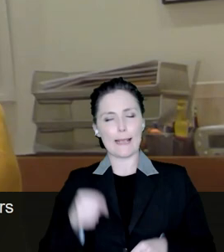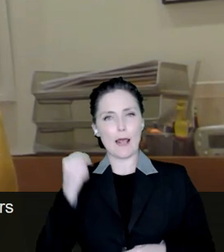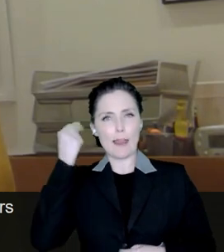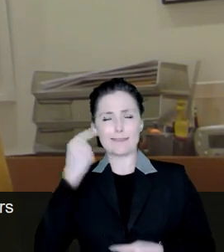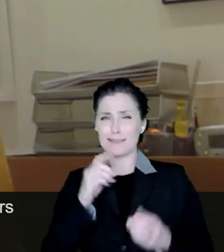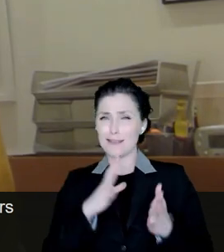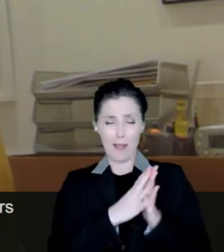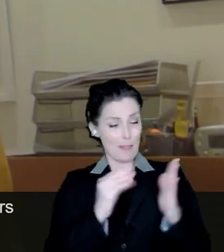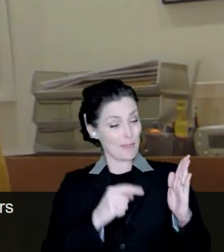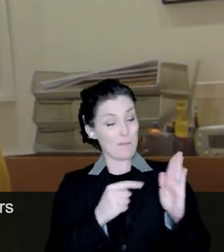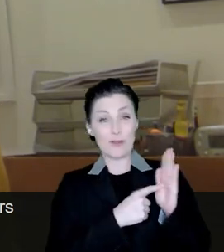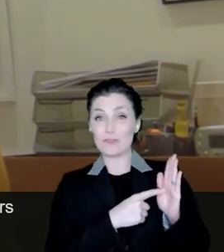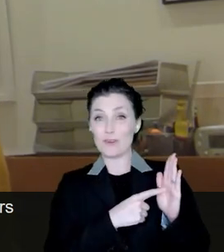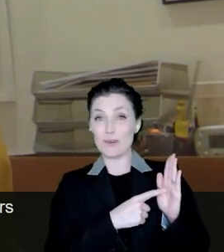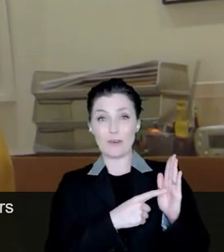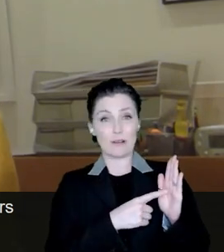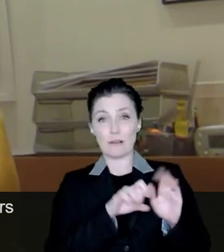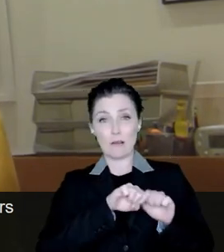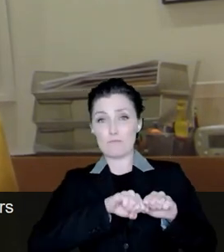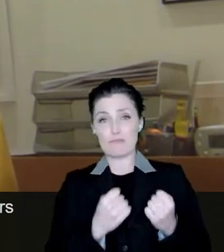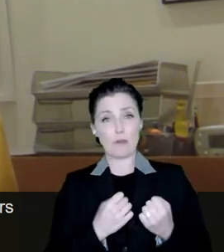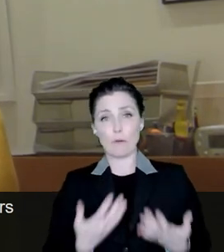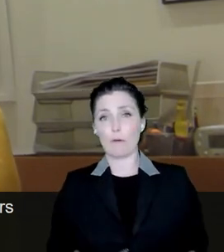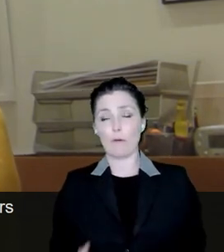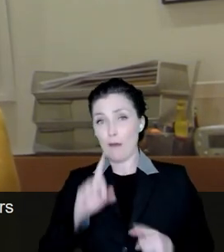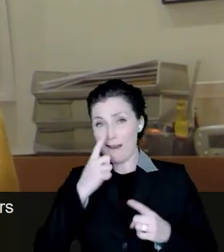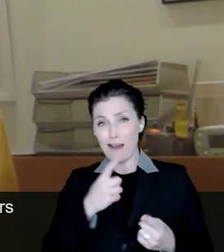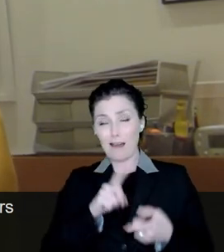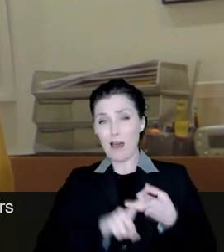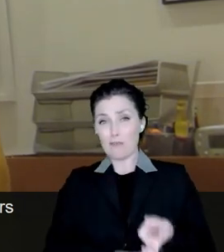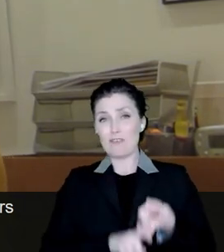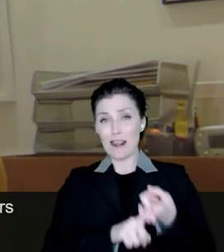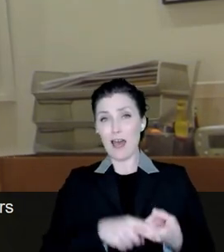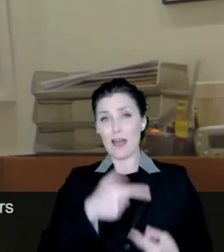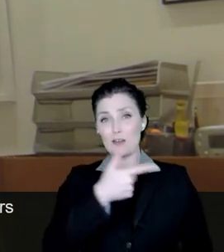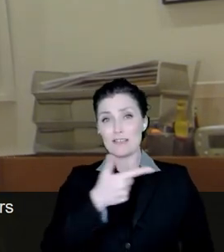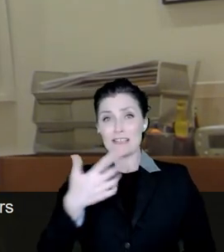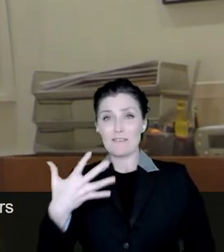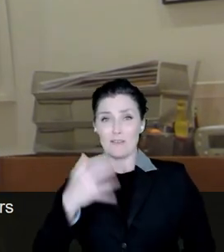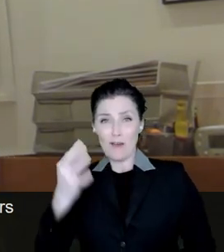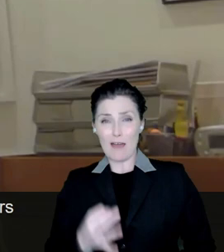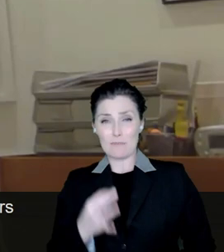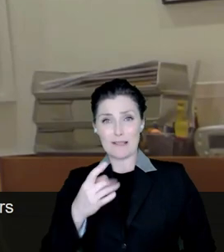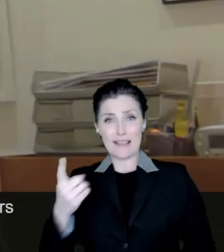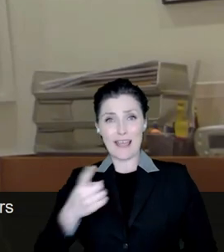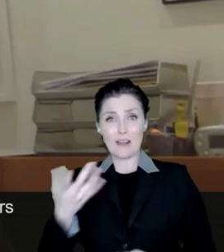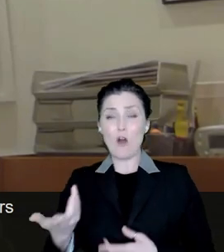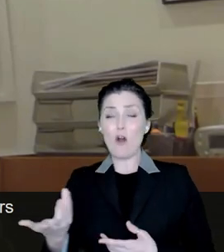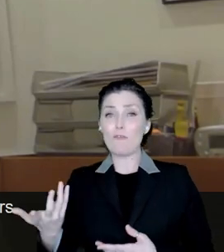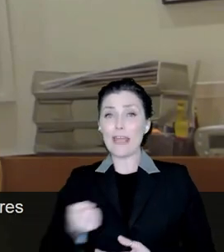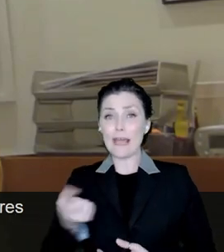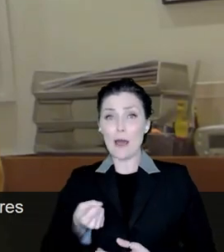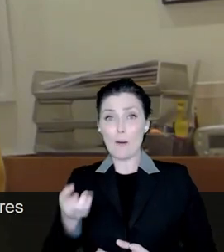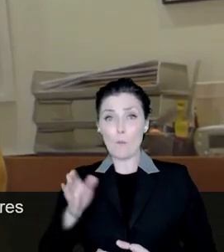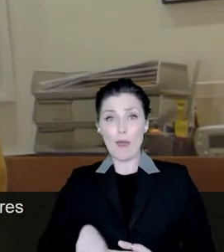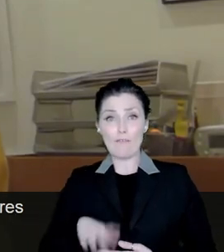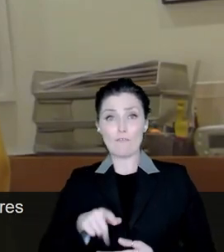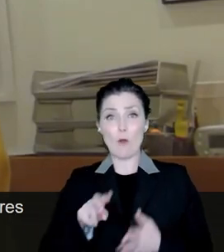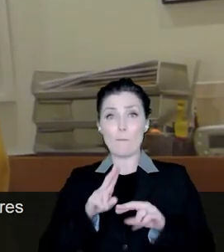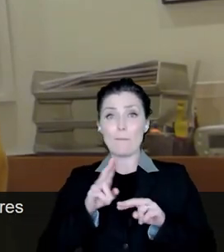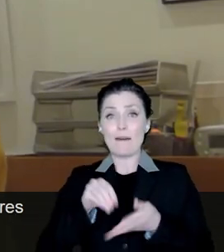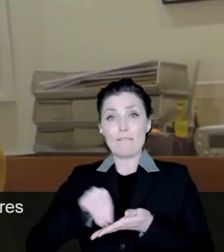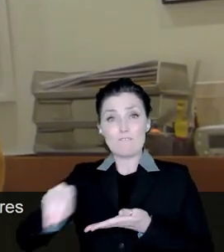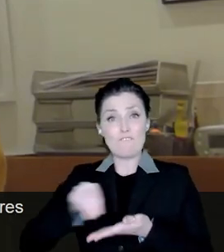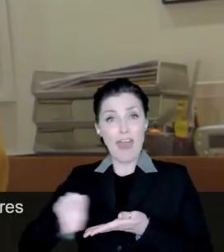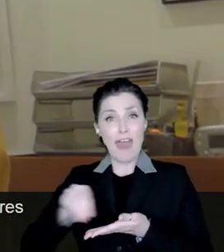not rely on 75% of your income coming from fares and tell people not to travel and expect it not to work.